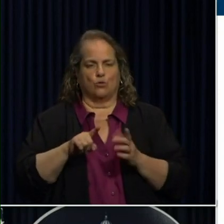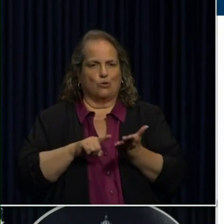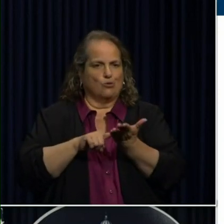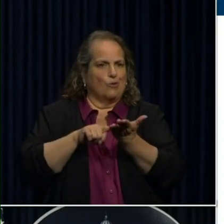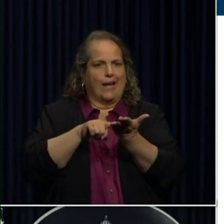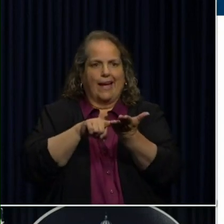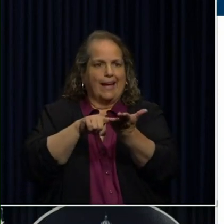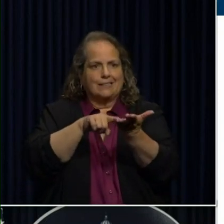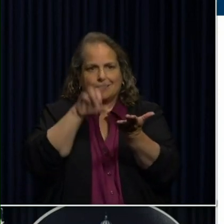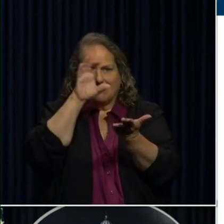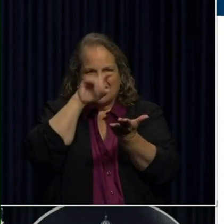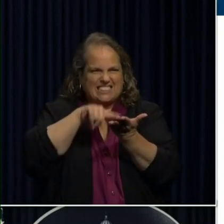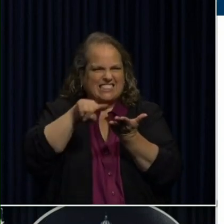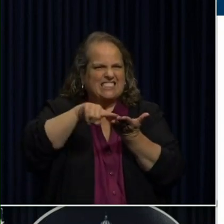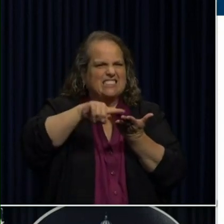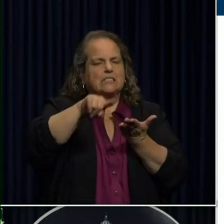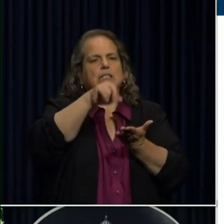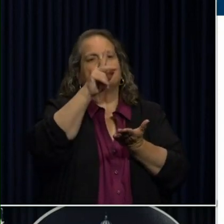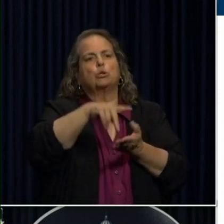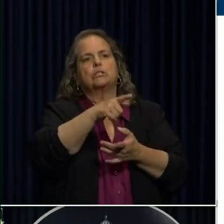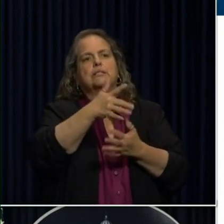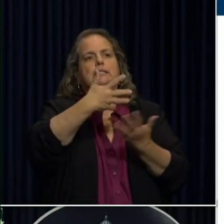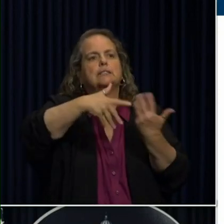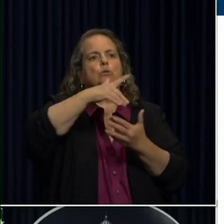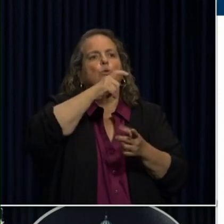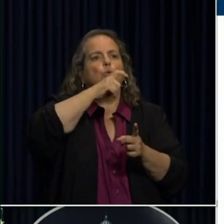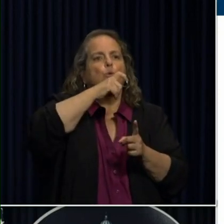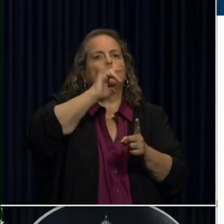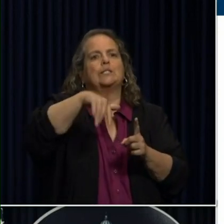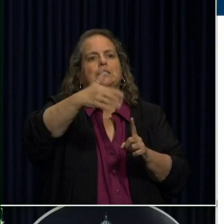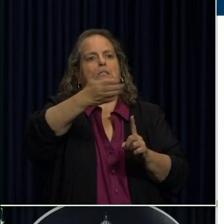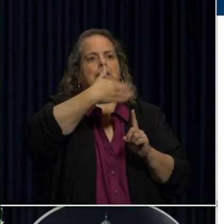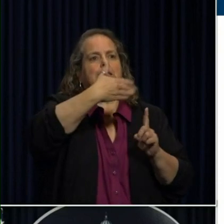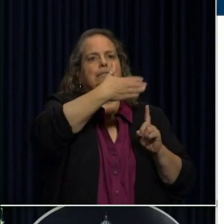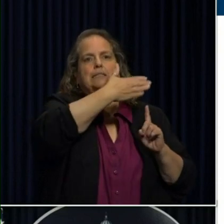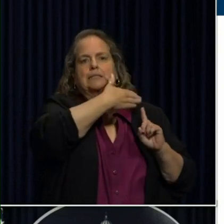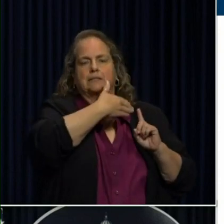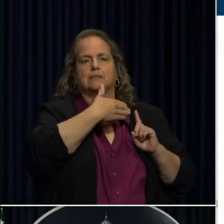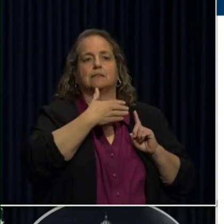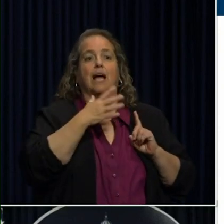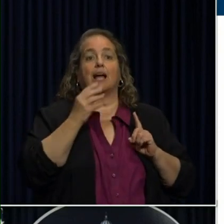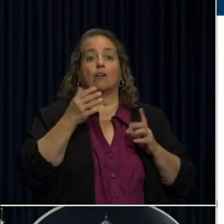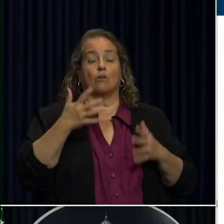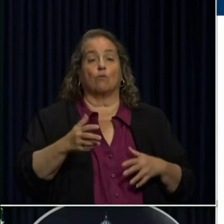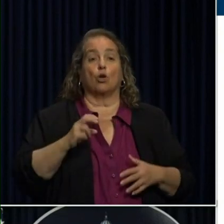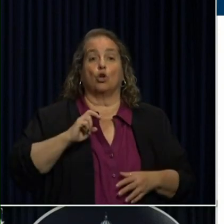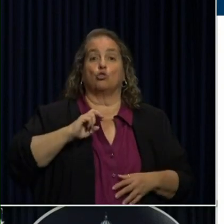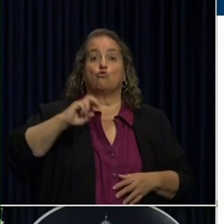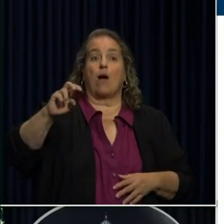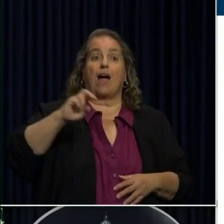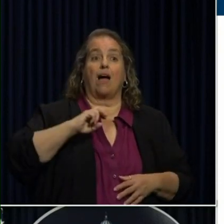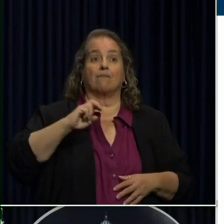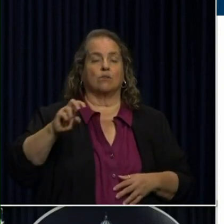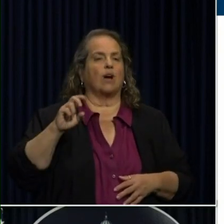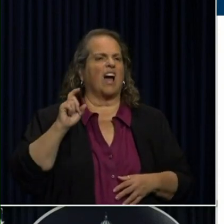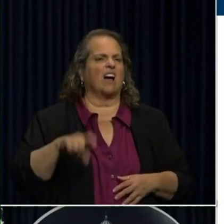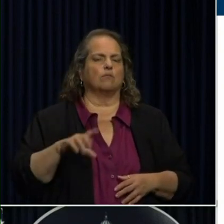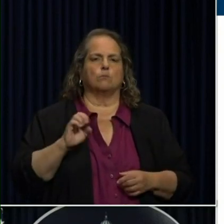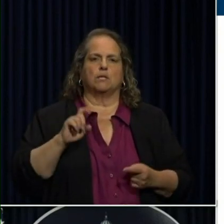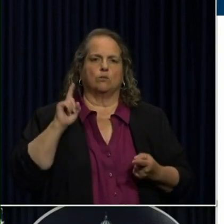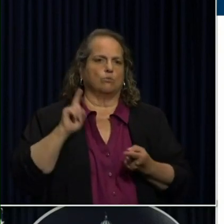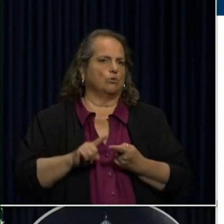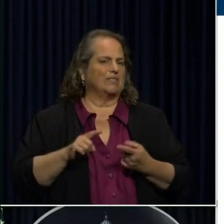with us. And I know we've looked at the rest of it. Let me just point to the bottom. Travel is still going to need to be significantly